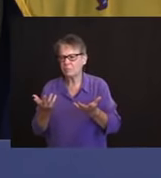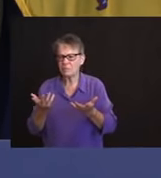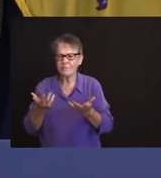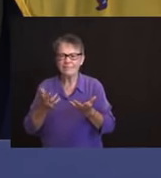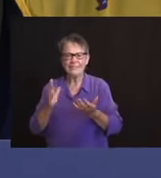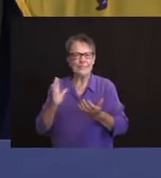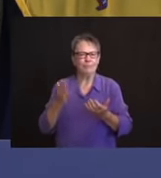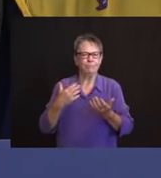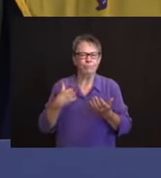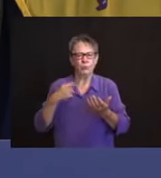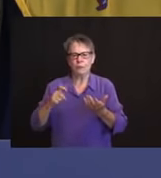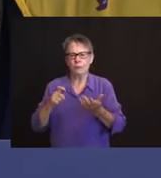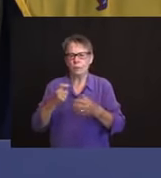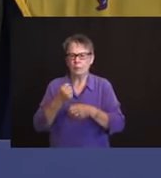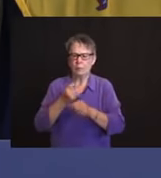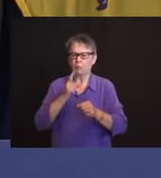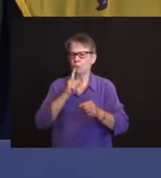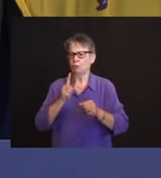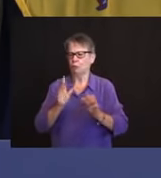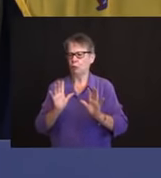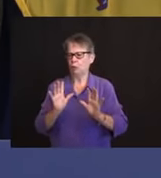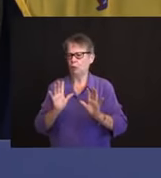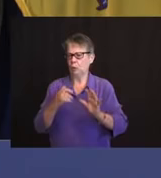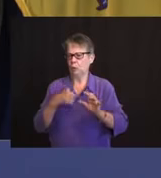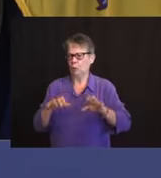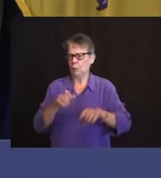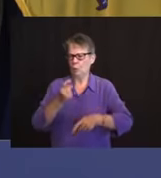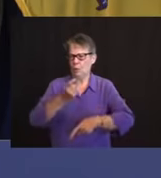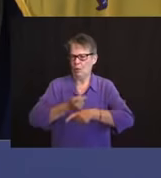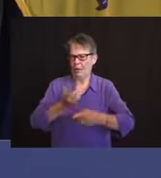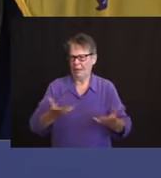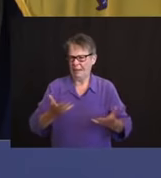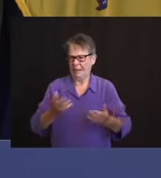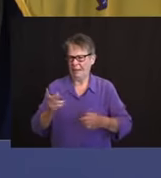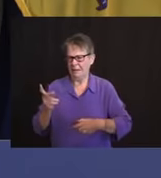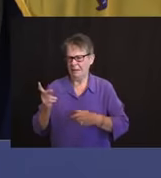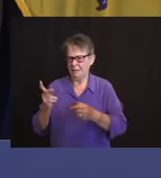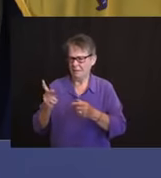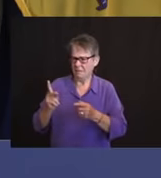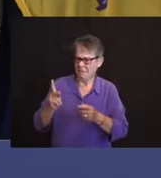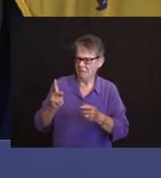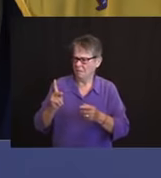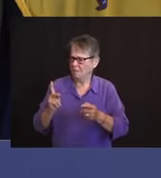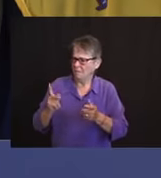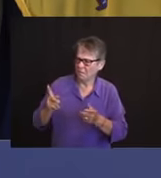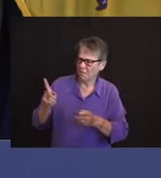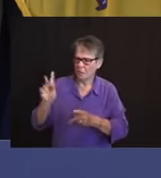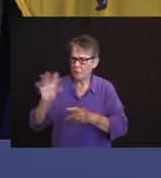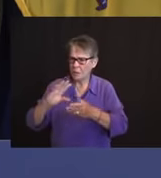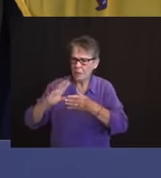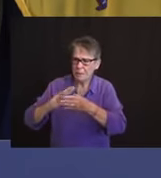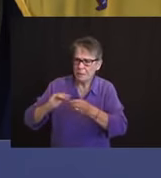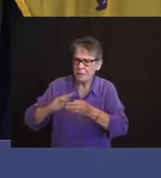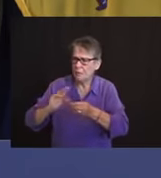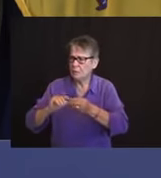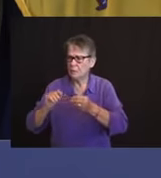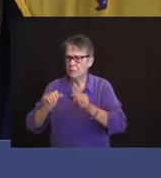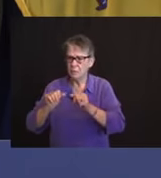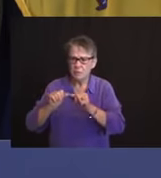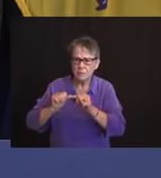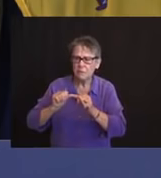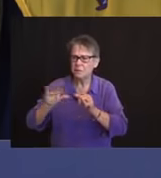sloppy. Is this just based on these videos, or is it something else? And how concerning is this? Have people reached